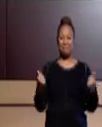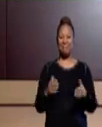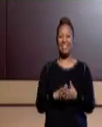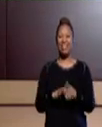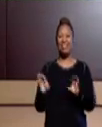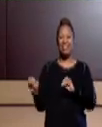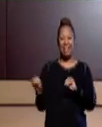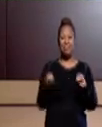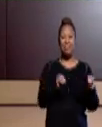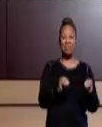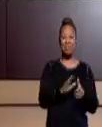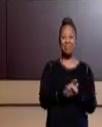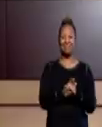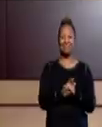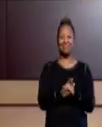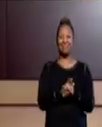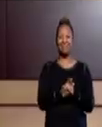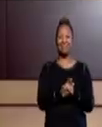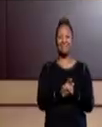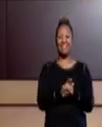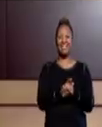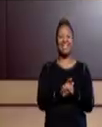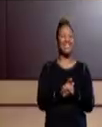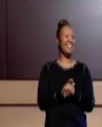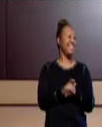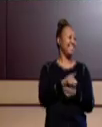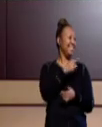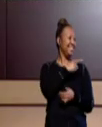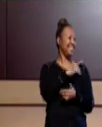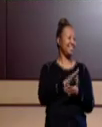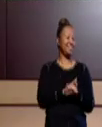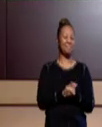got to move it. There you go. There you go. There you go.